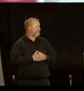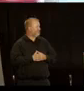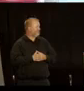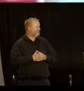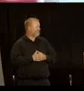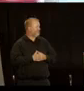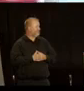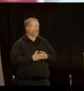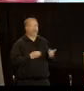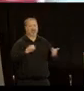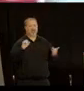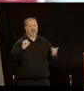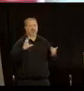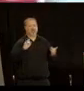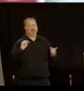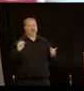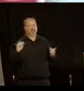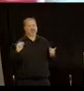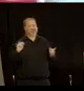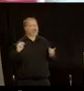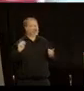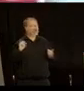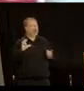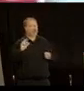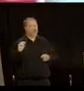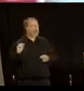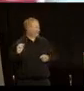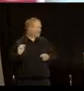okay, Scott Plankin and baby.